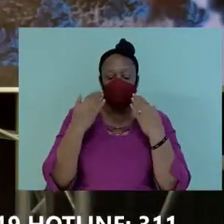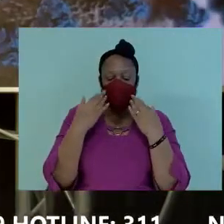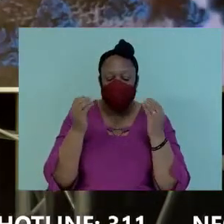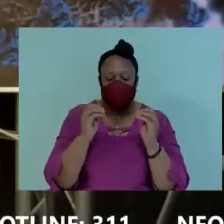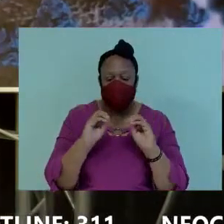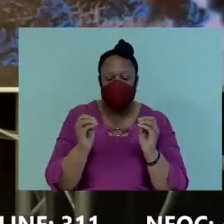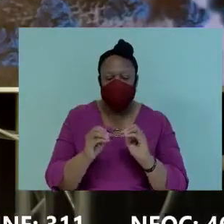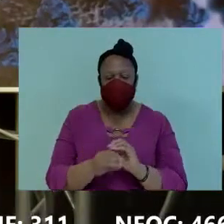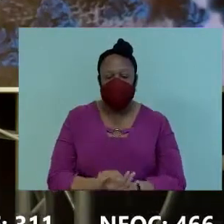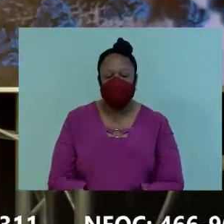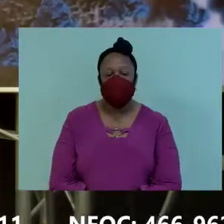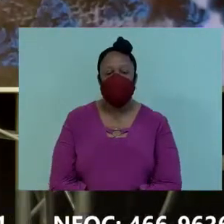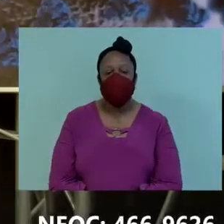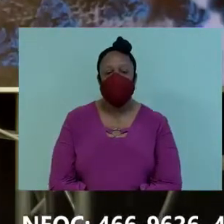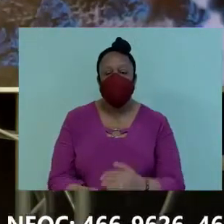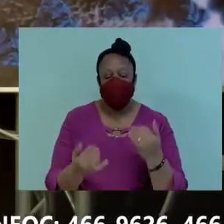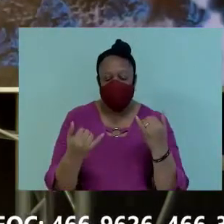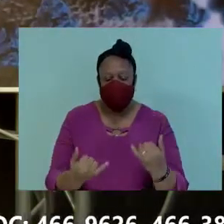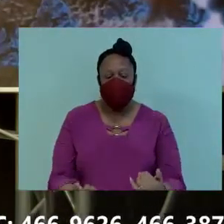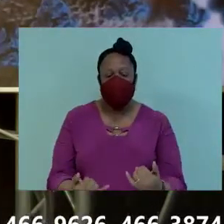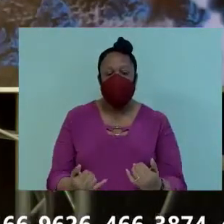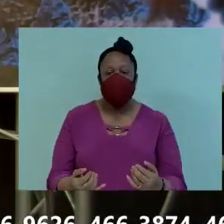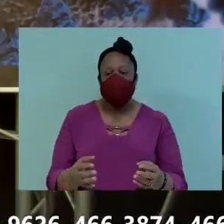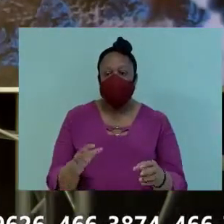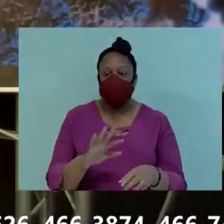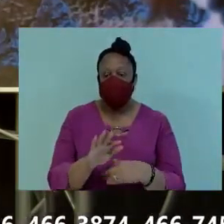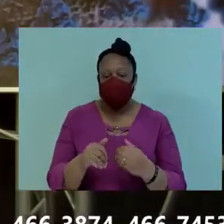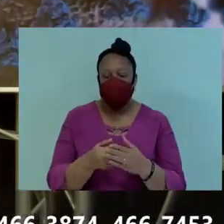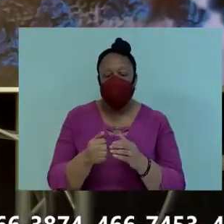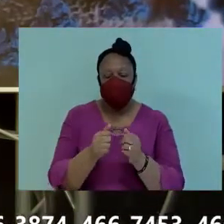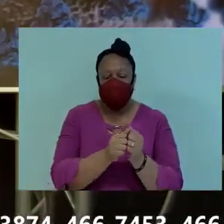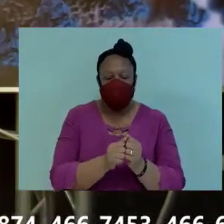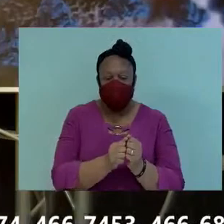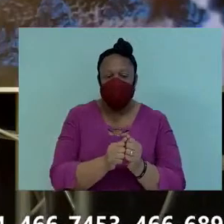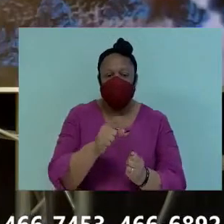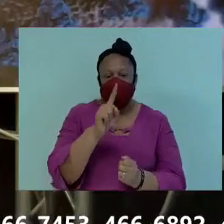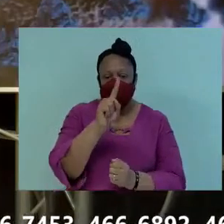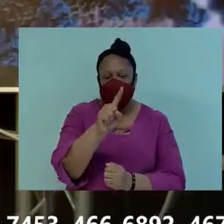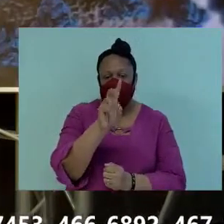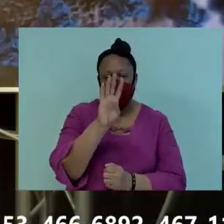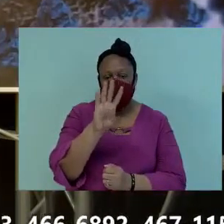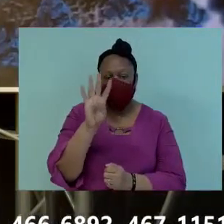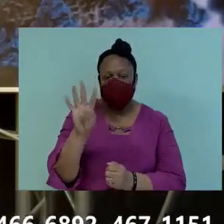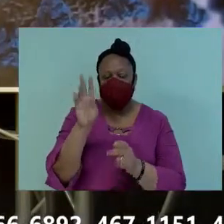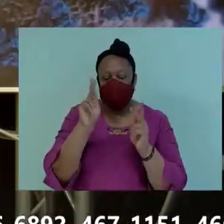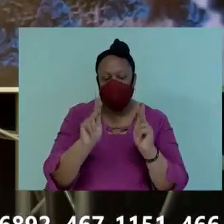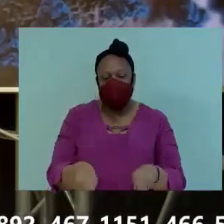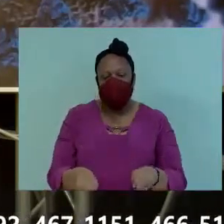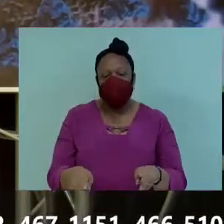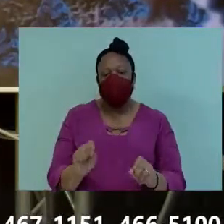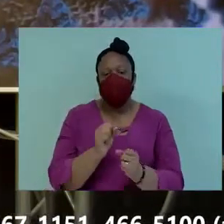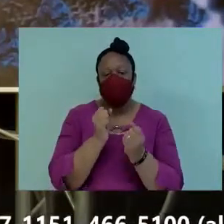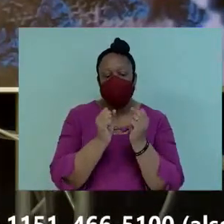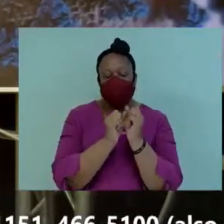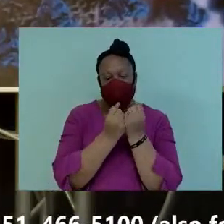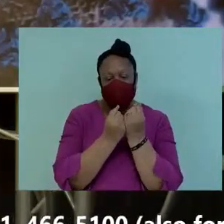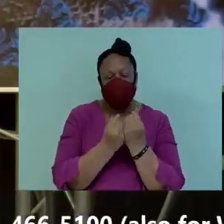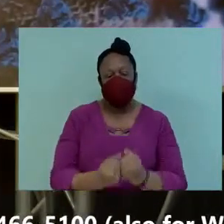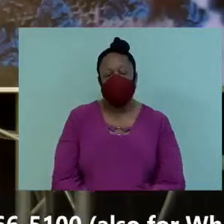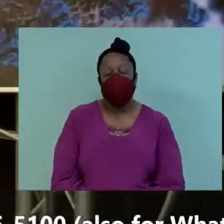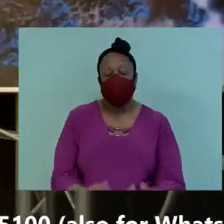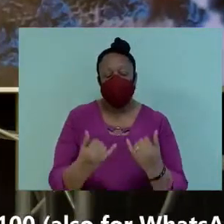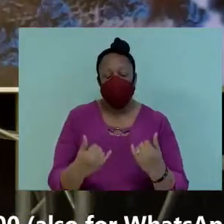masks. So to date, we've had a total of 144 persons who were arrested